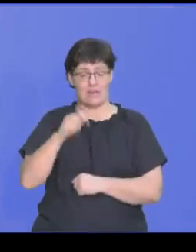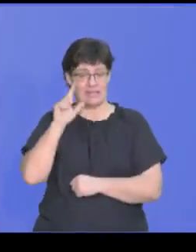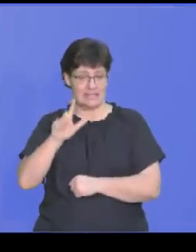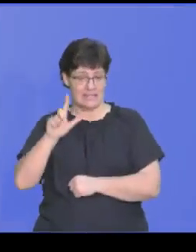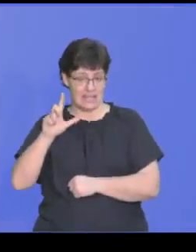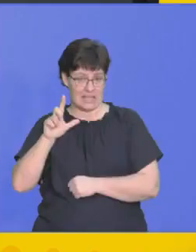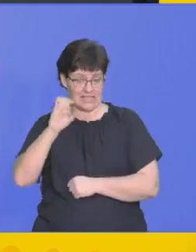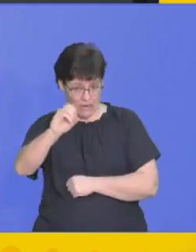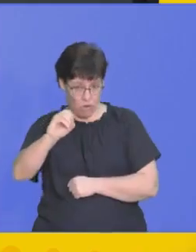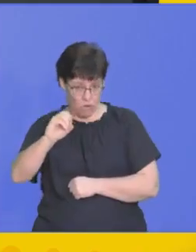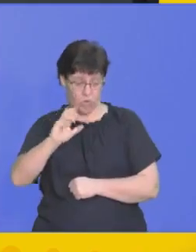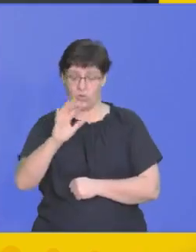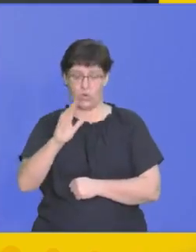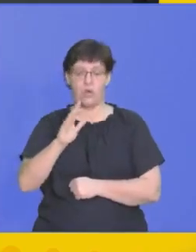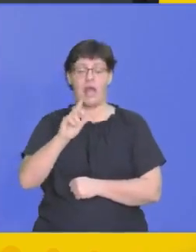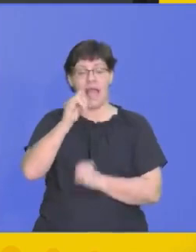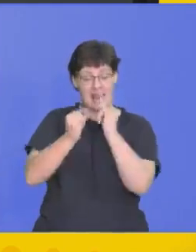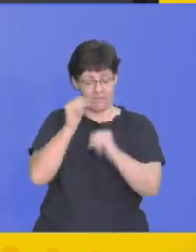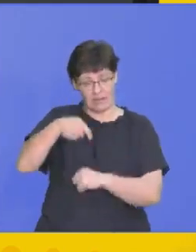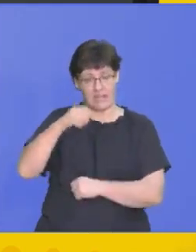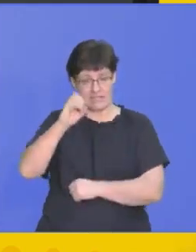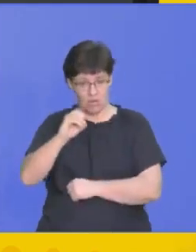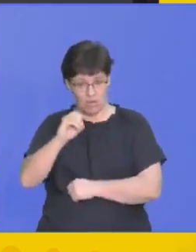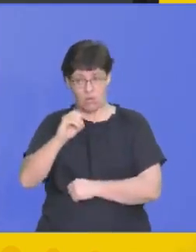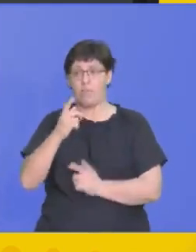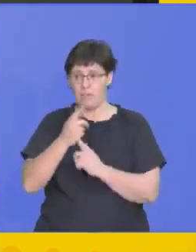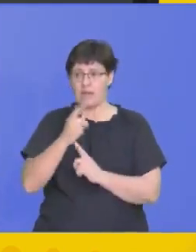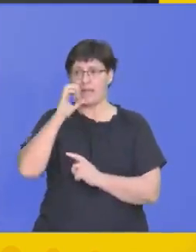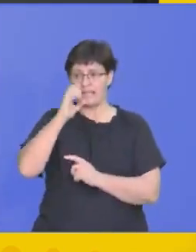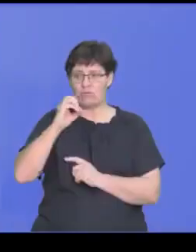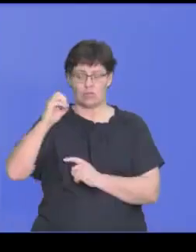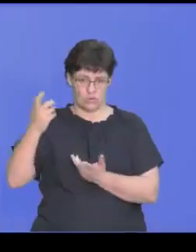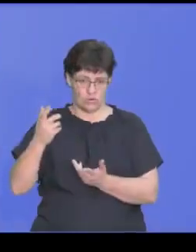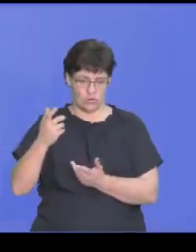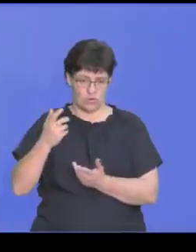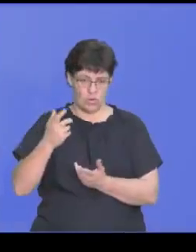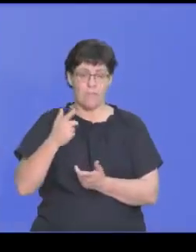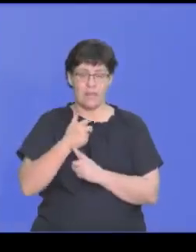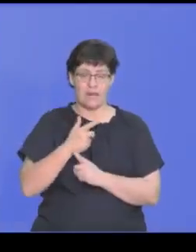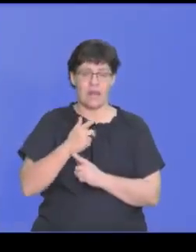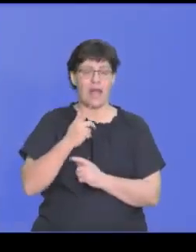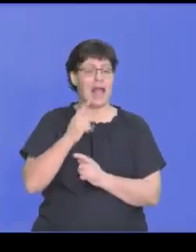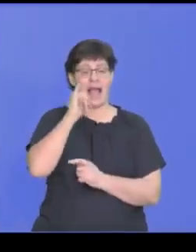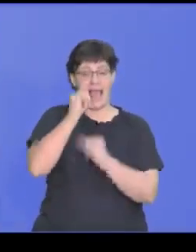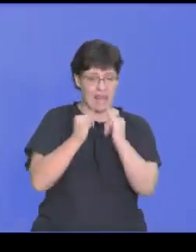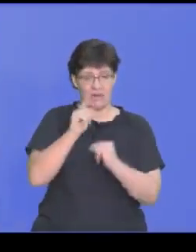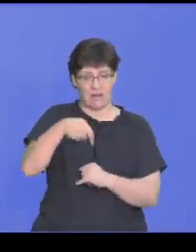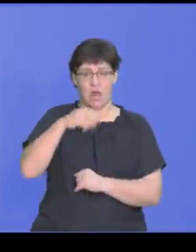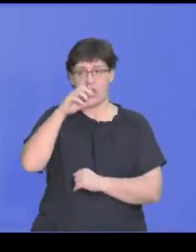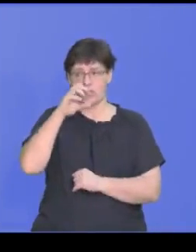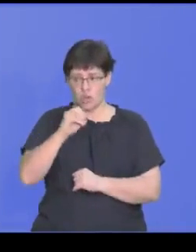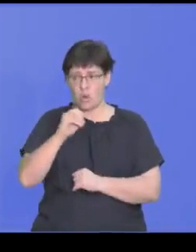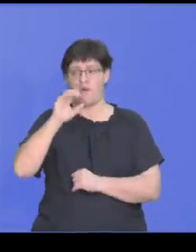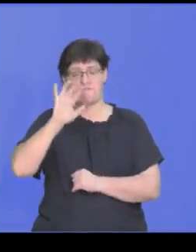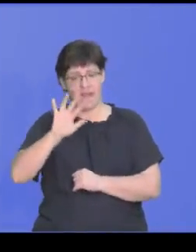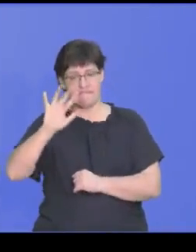You cannot leave out any, you cannot round off an exchange rate. And then I'm going to get an answer. Now I know my answer needs to